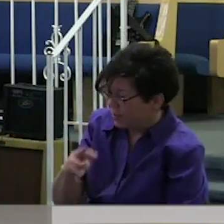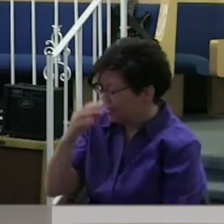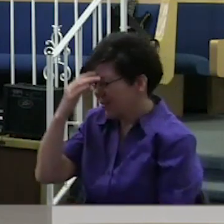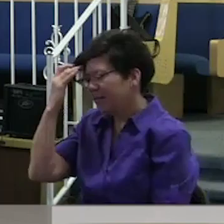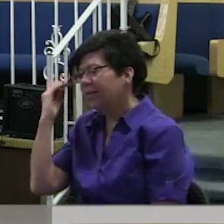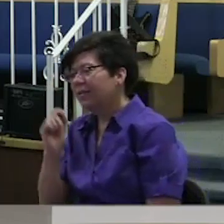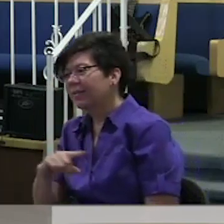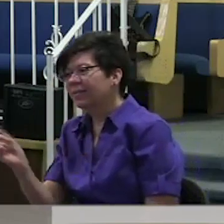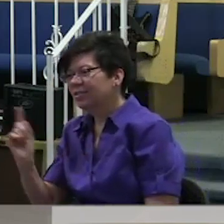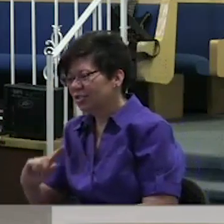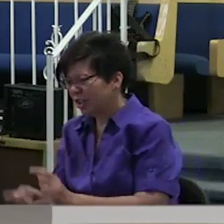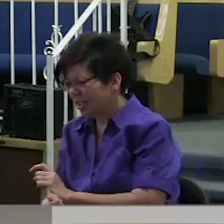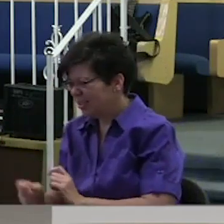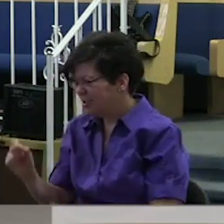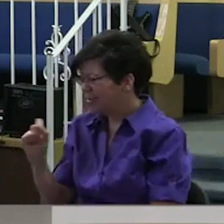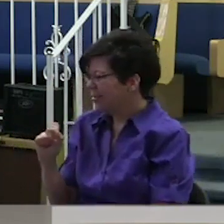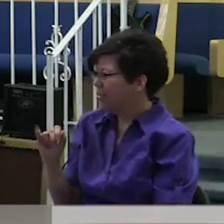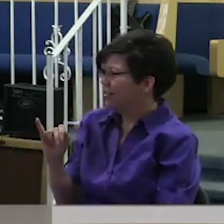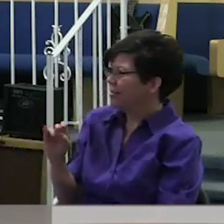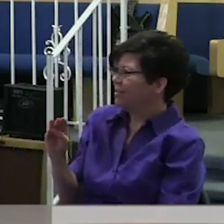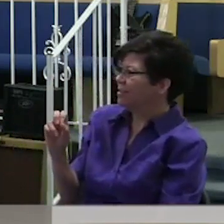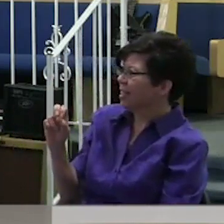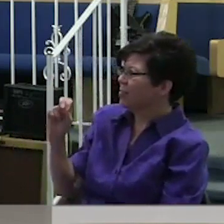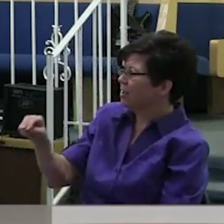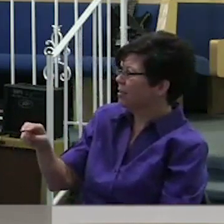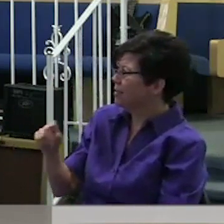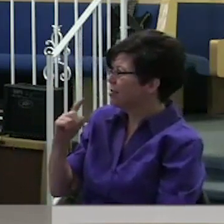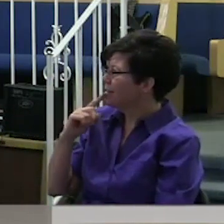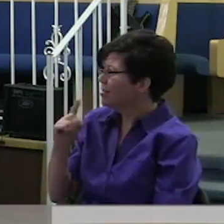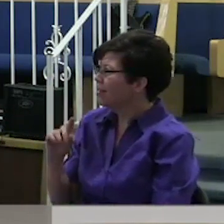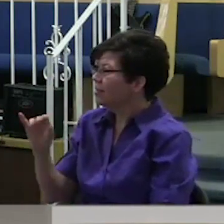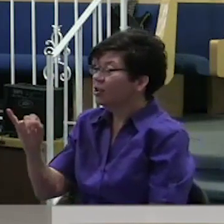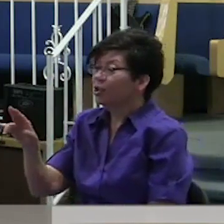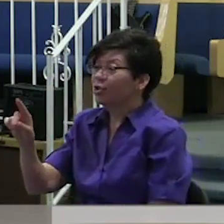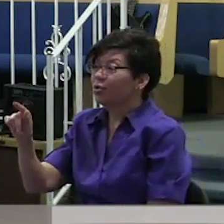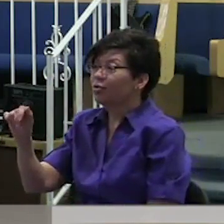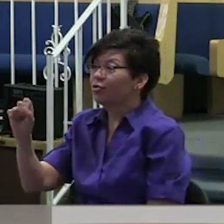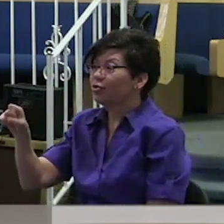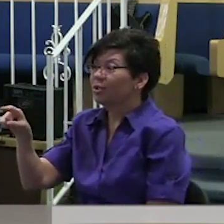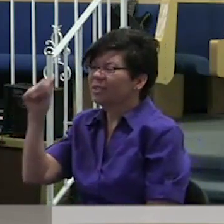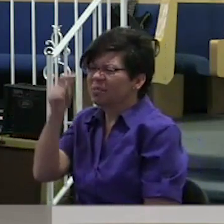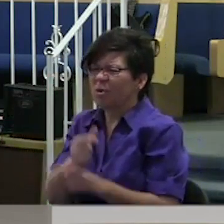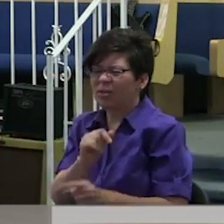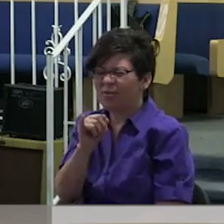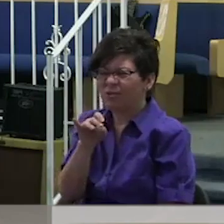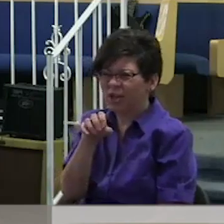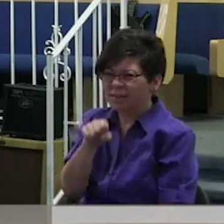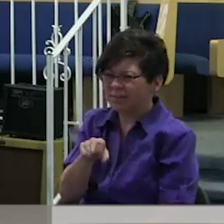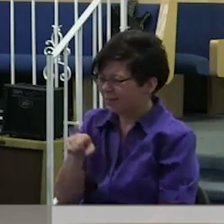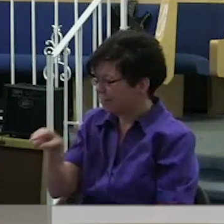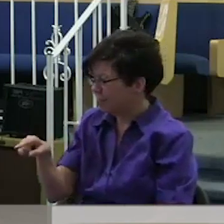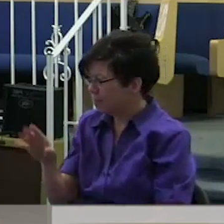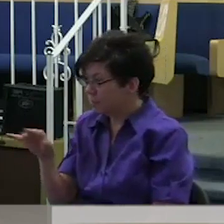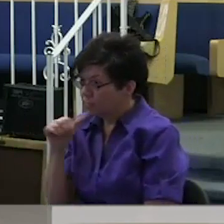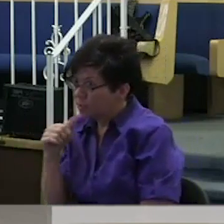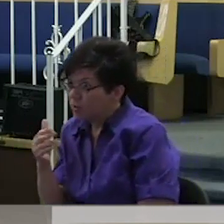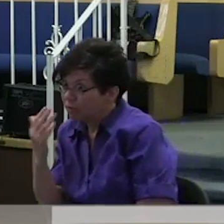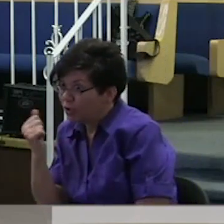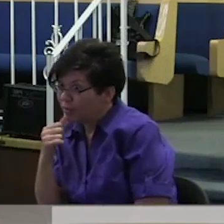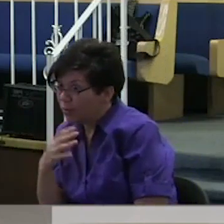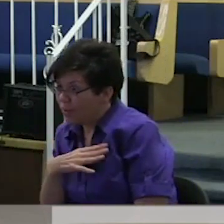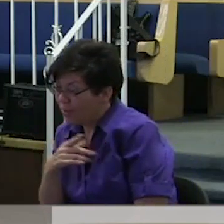James. There was Simon Zelotes. There was also Judas, the brother of James. Oh, let's not forget the